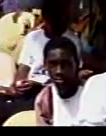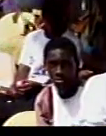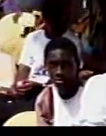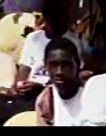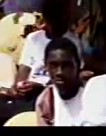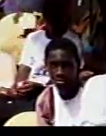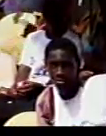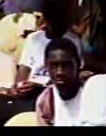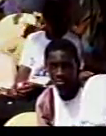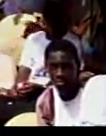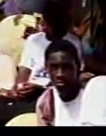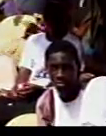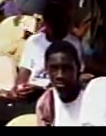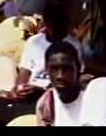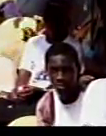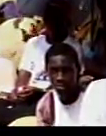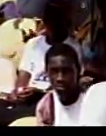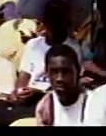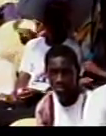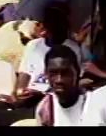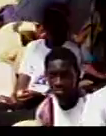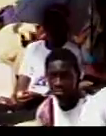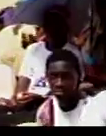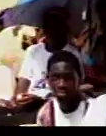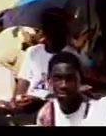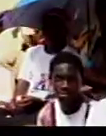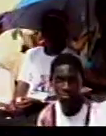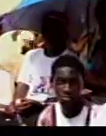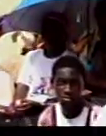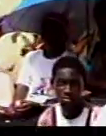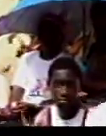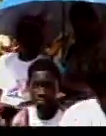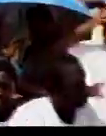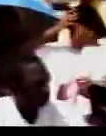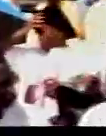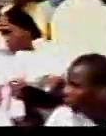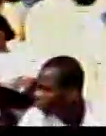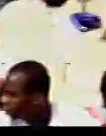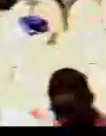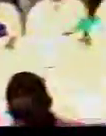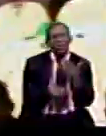be under the covering of our Father. God bless you. I thank you.